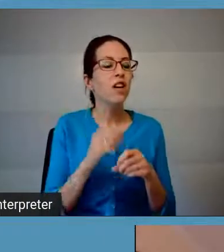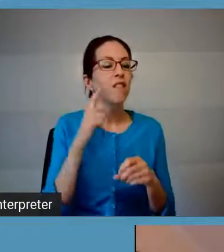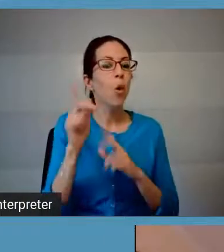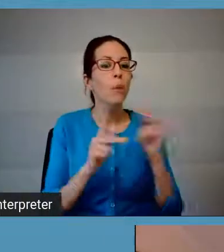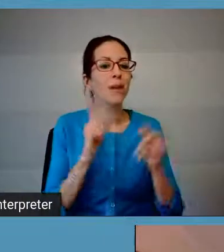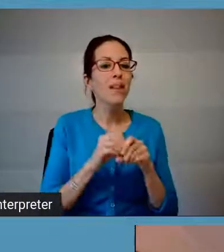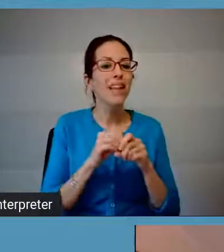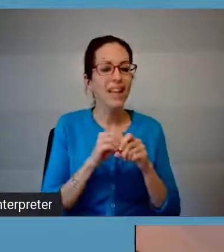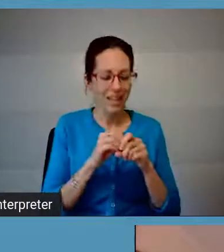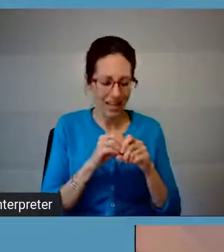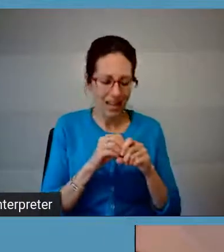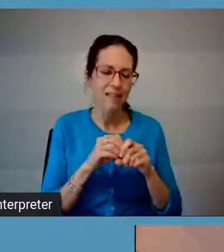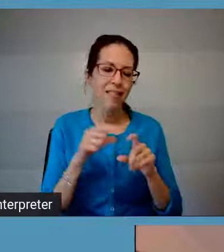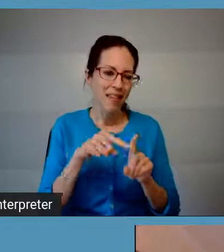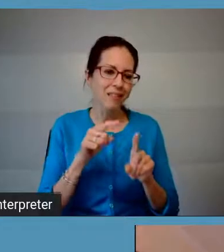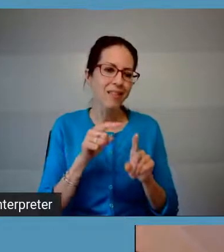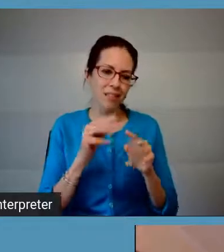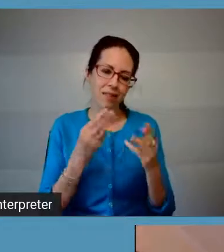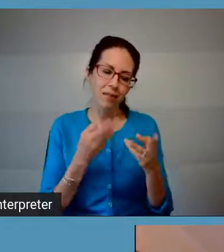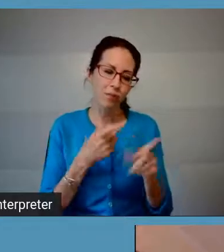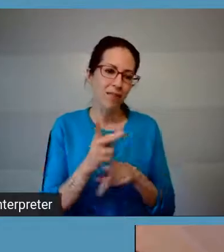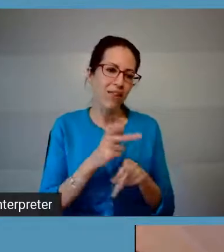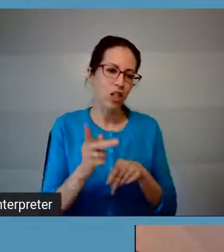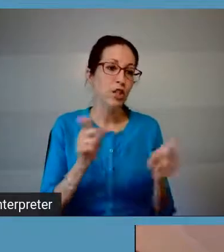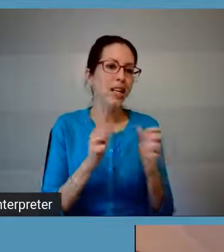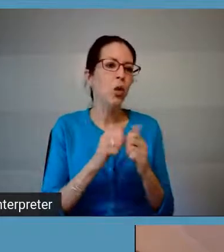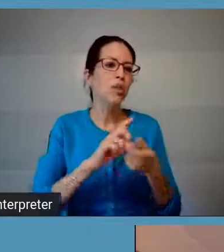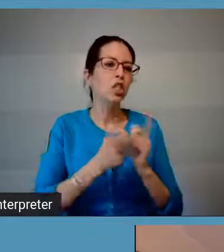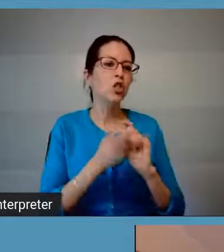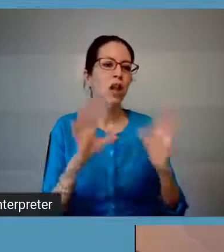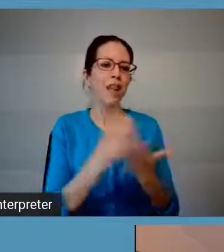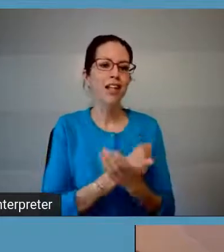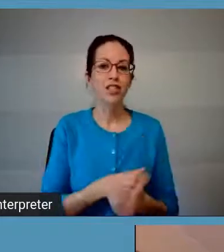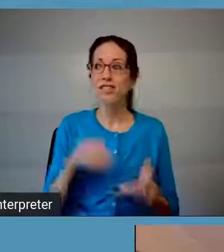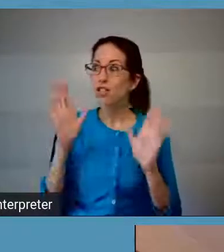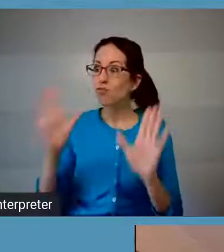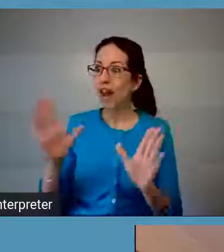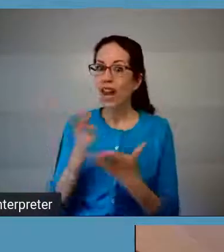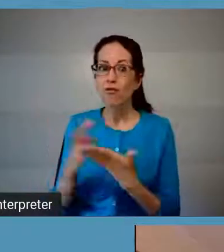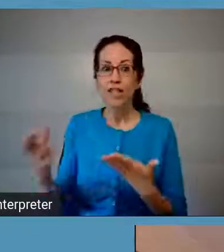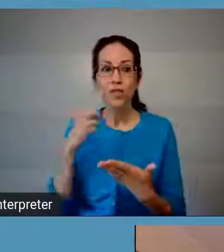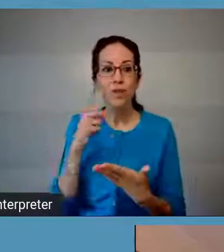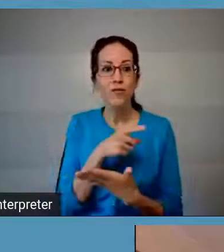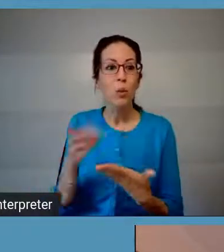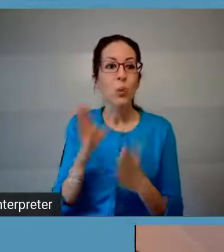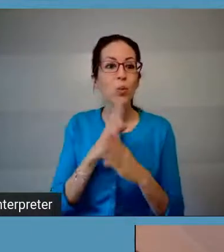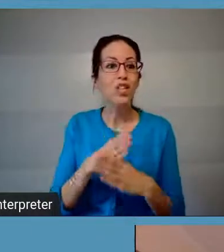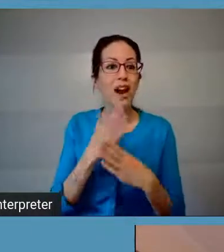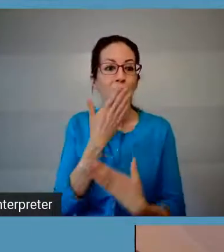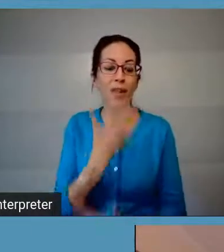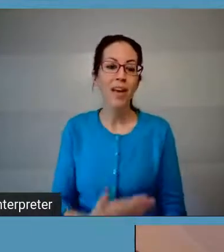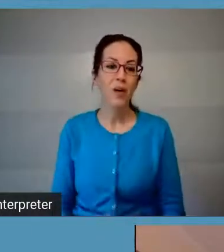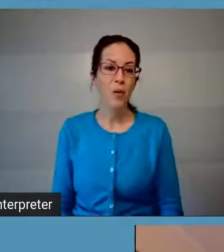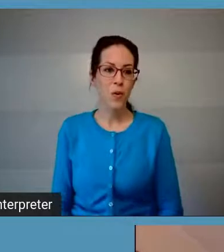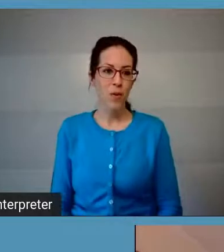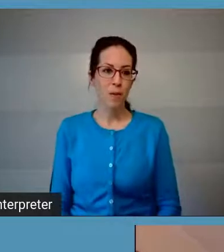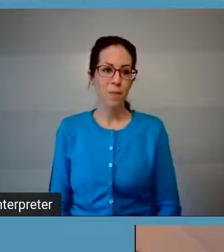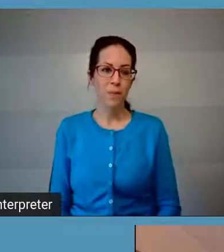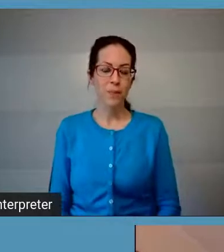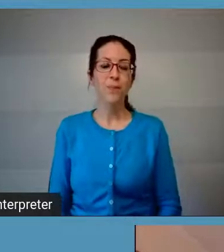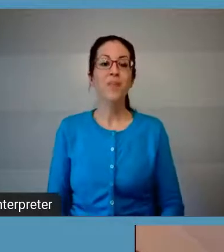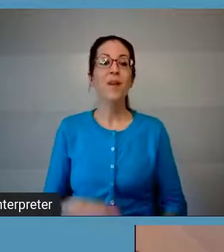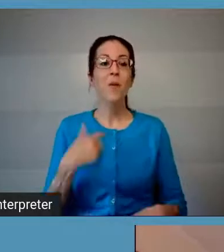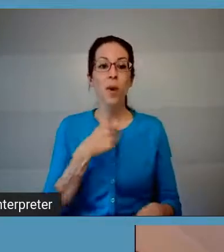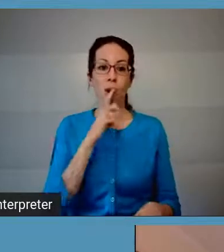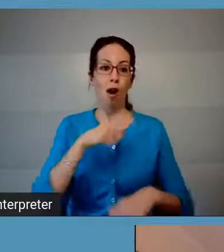digital collections. Those are fantastic resources to share. Thank you. And since we are